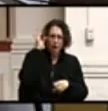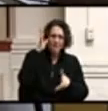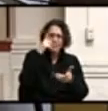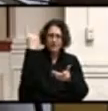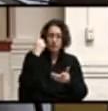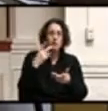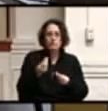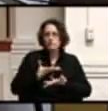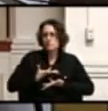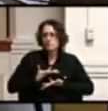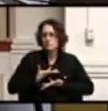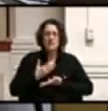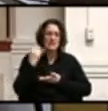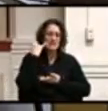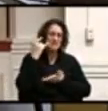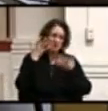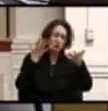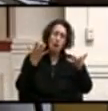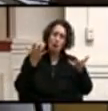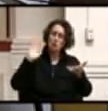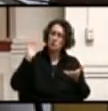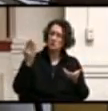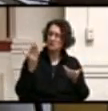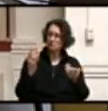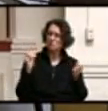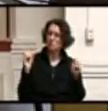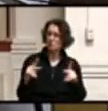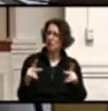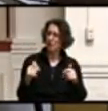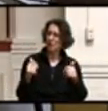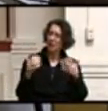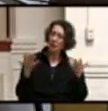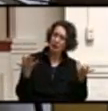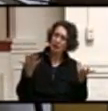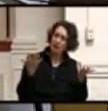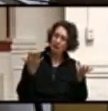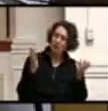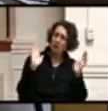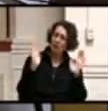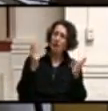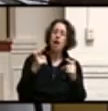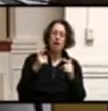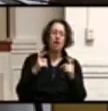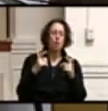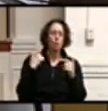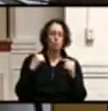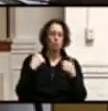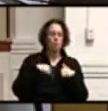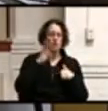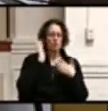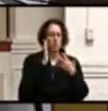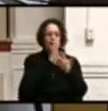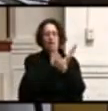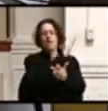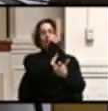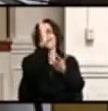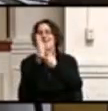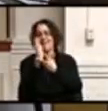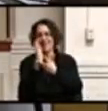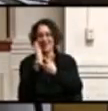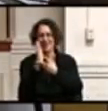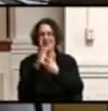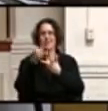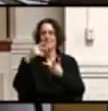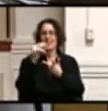to the concept, then we're really going to be looking at the design development level of 60%, which we consider